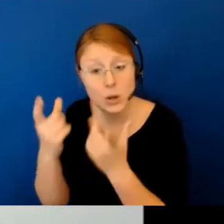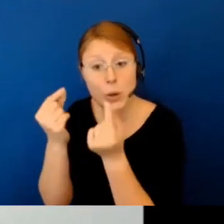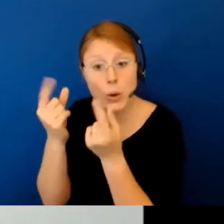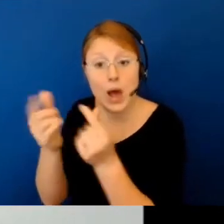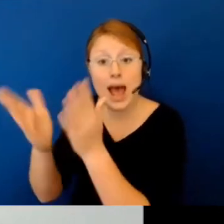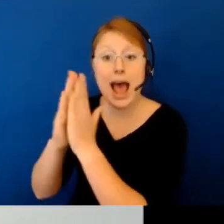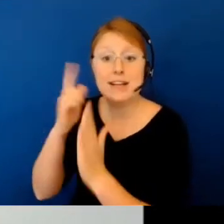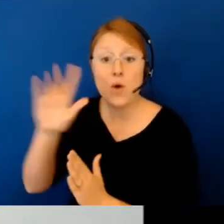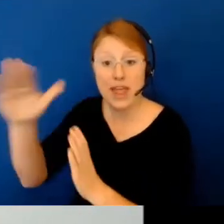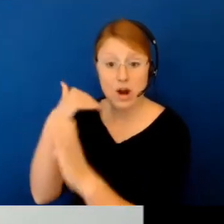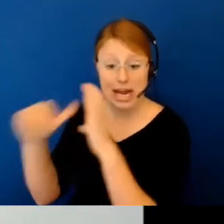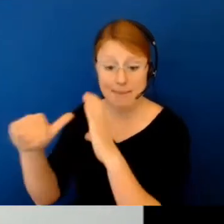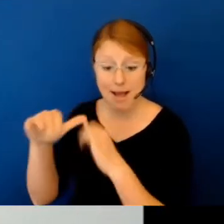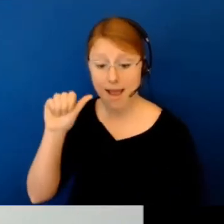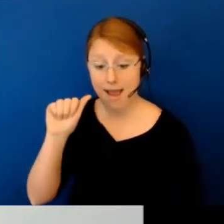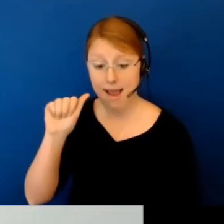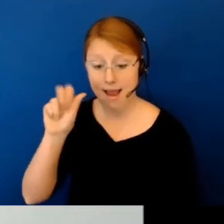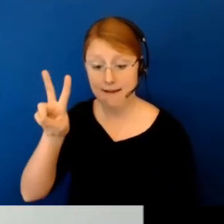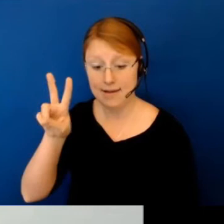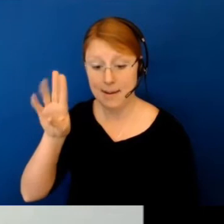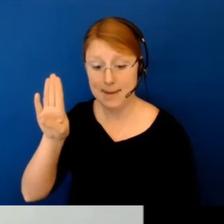avbm@sec.state.ma.us or by calling